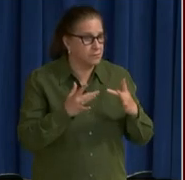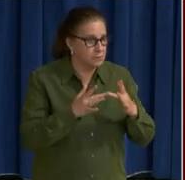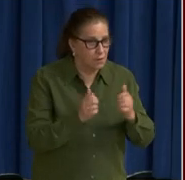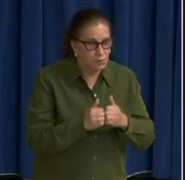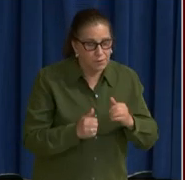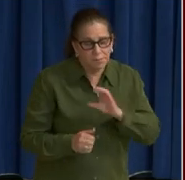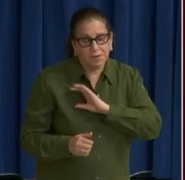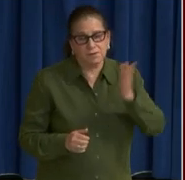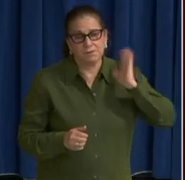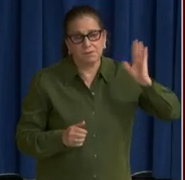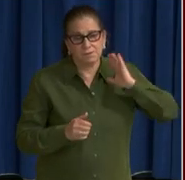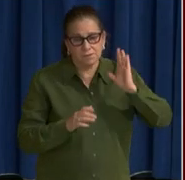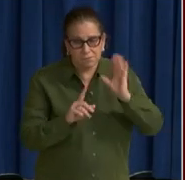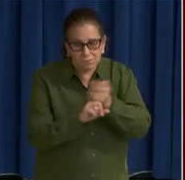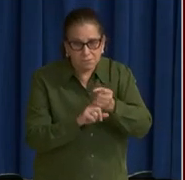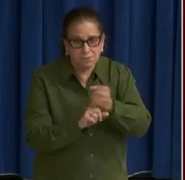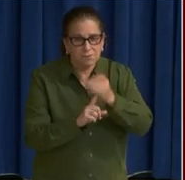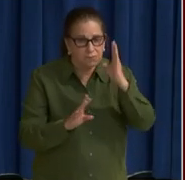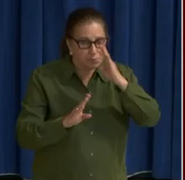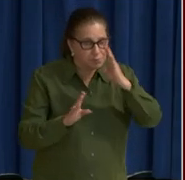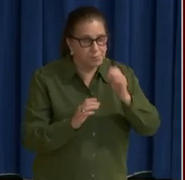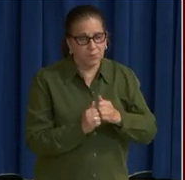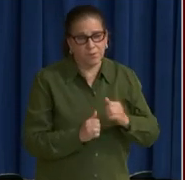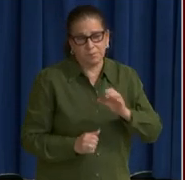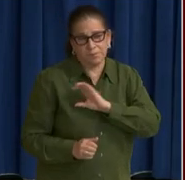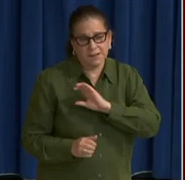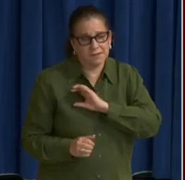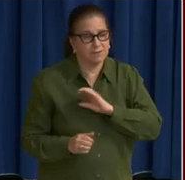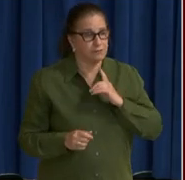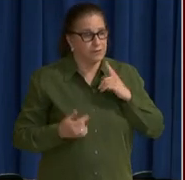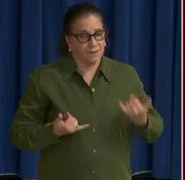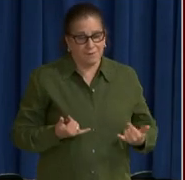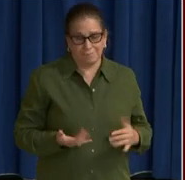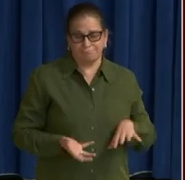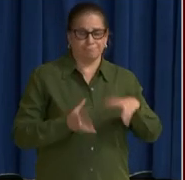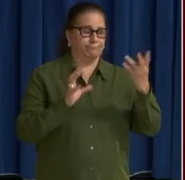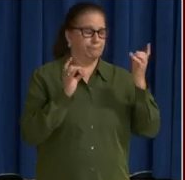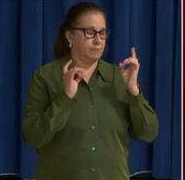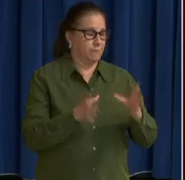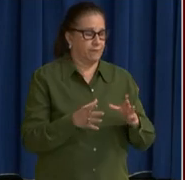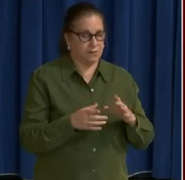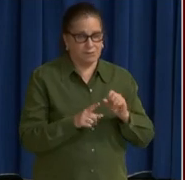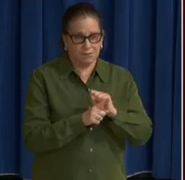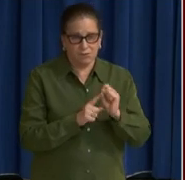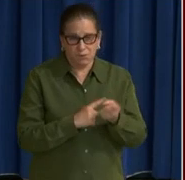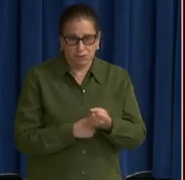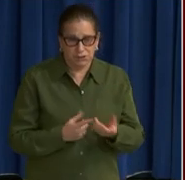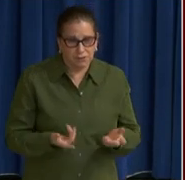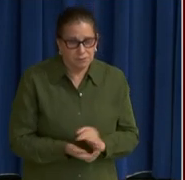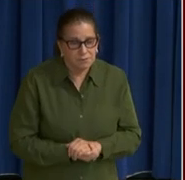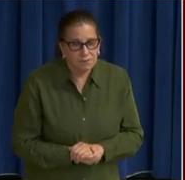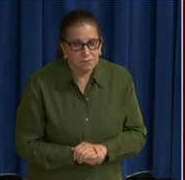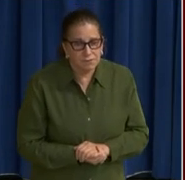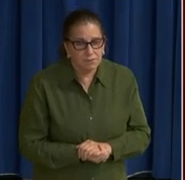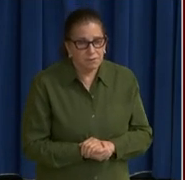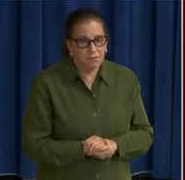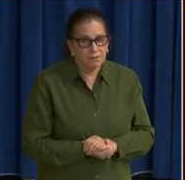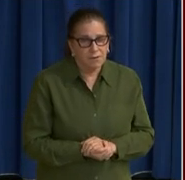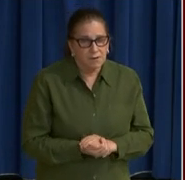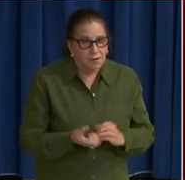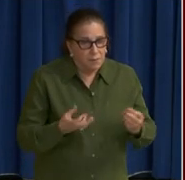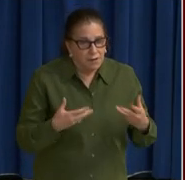tragedy to have any young person killed in the District of Columbia.